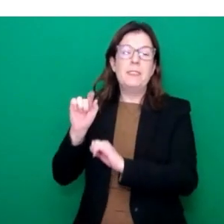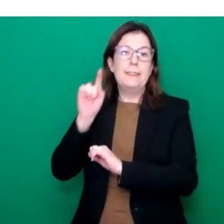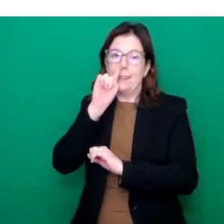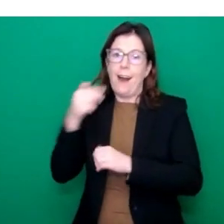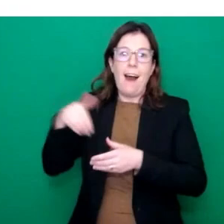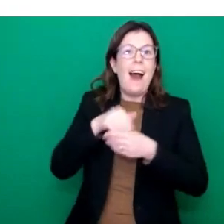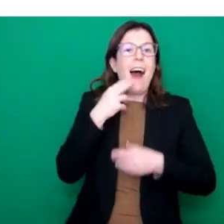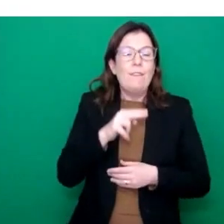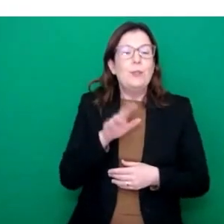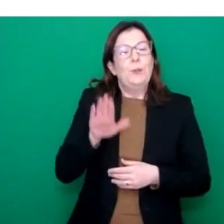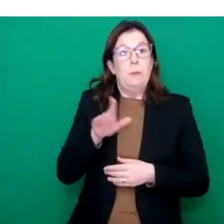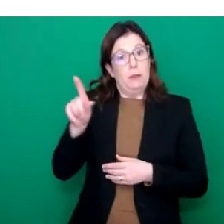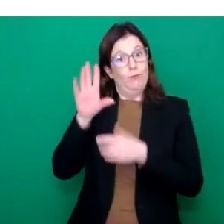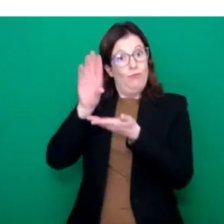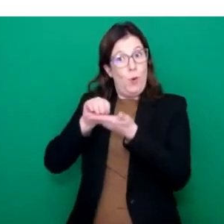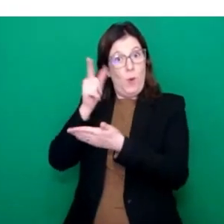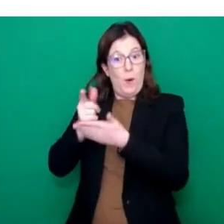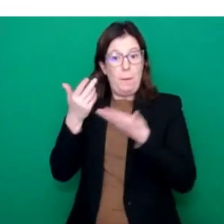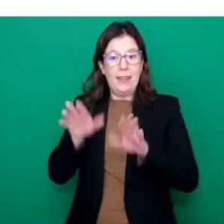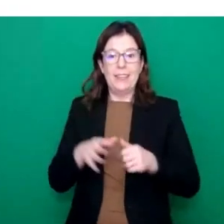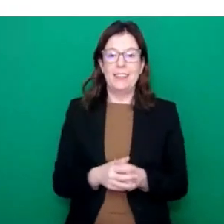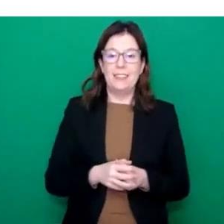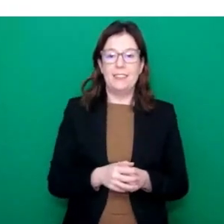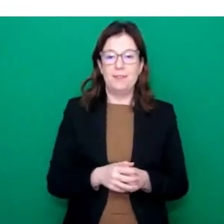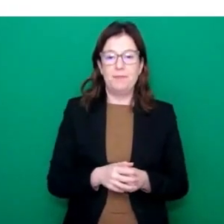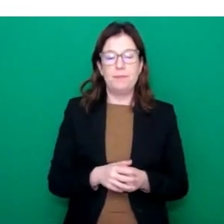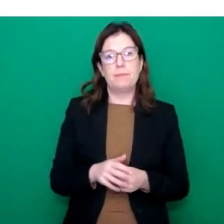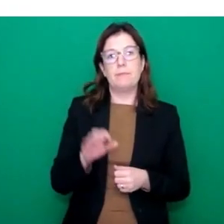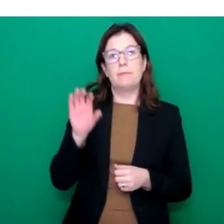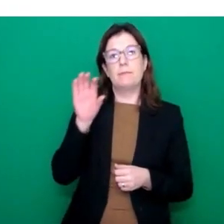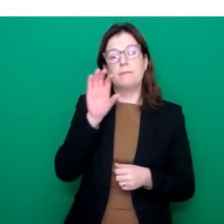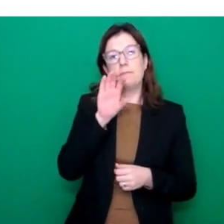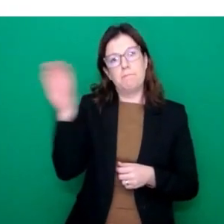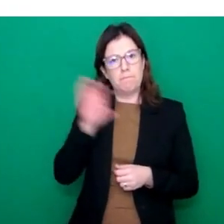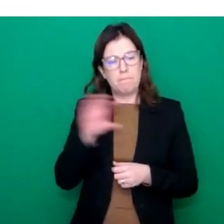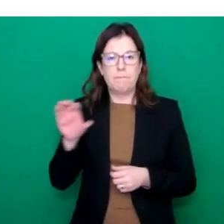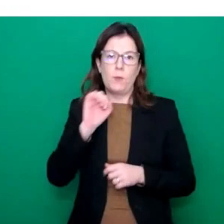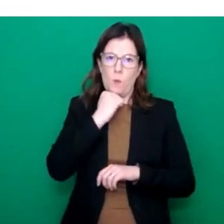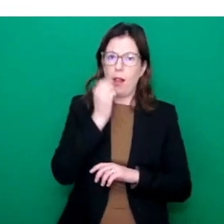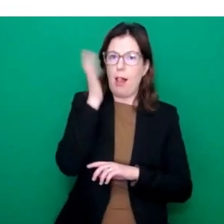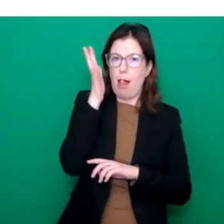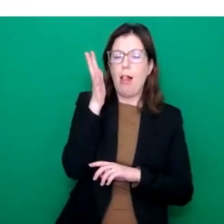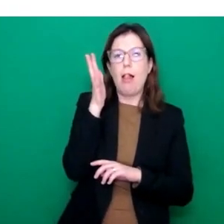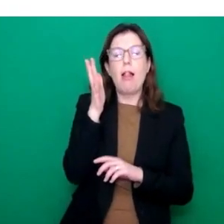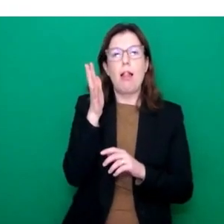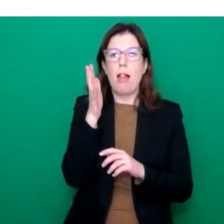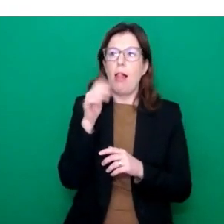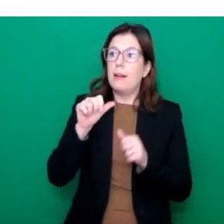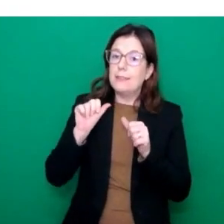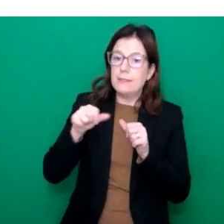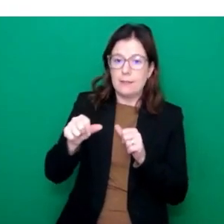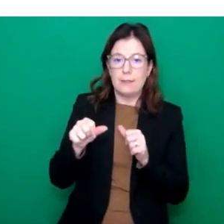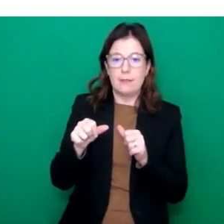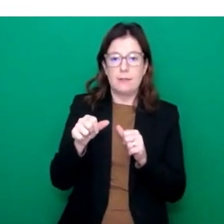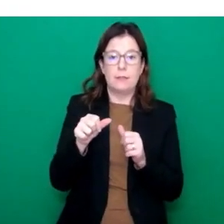has to say. And the format is my colleagues are going to speak in different orders. And most importantly, we're going to start with the words